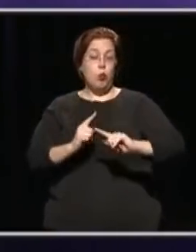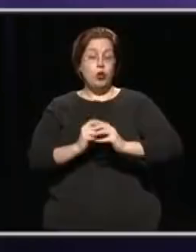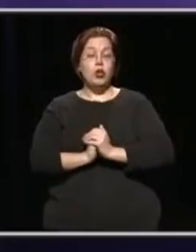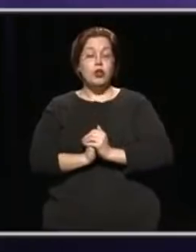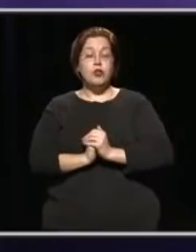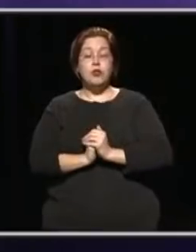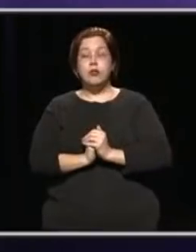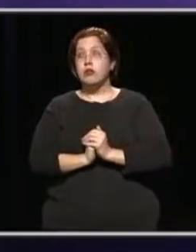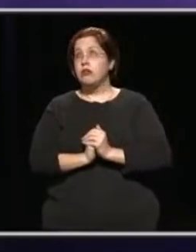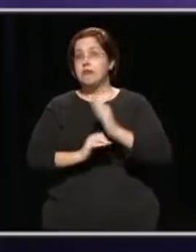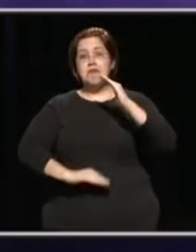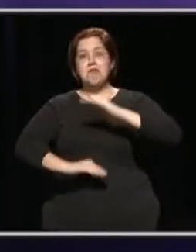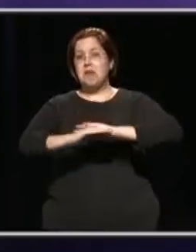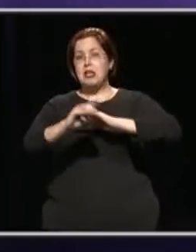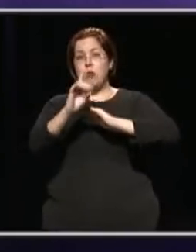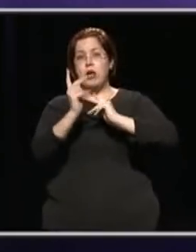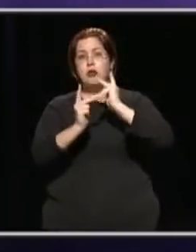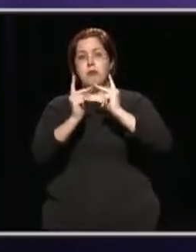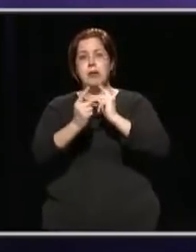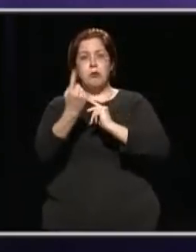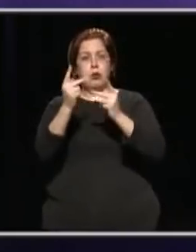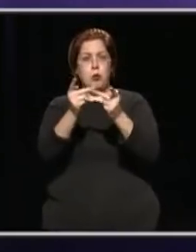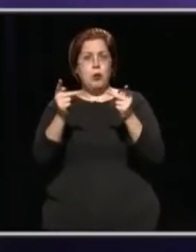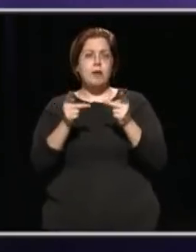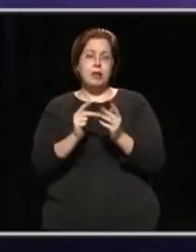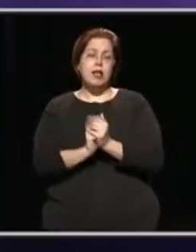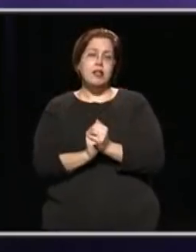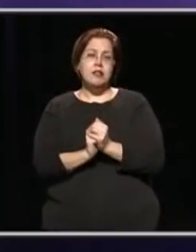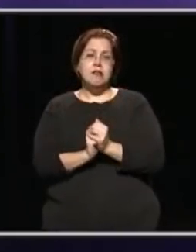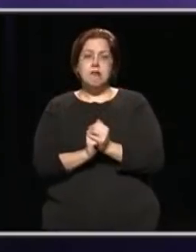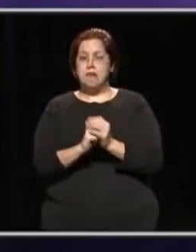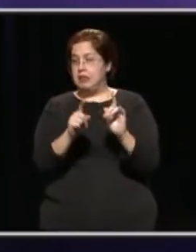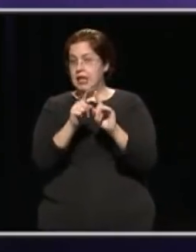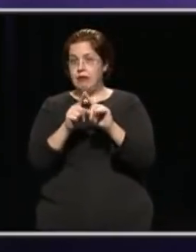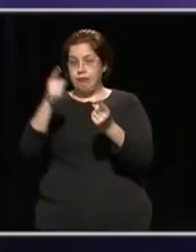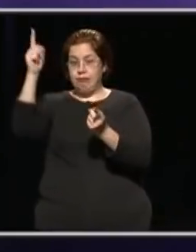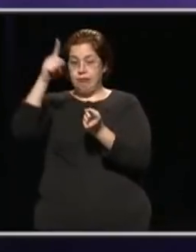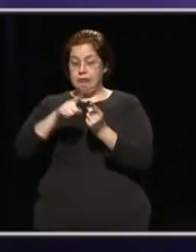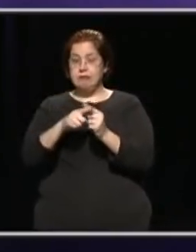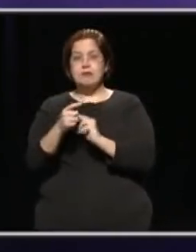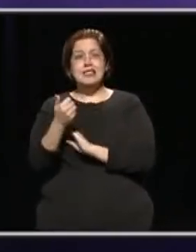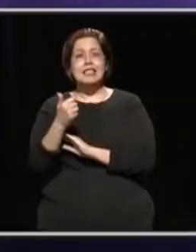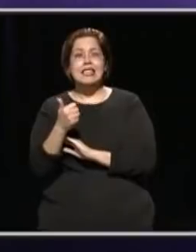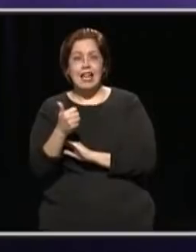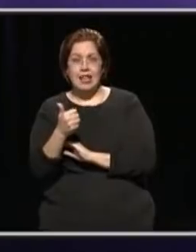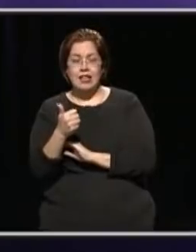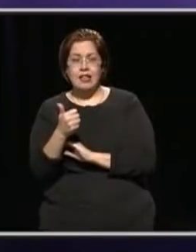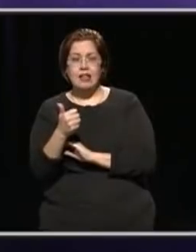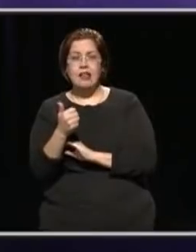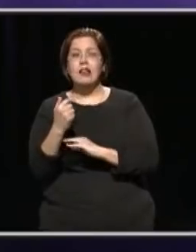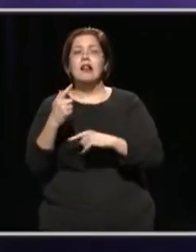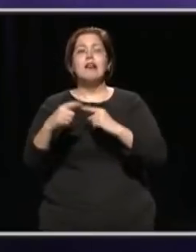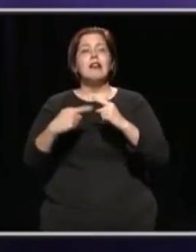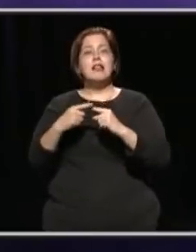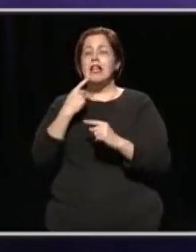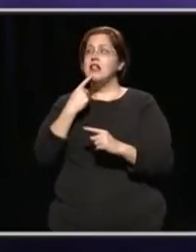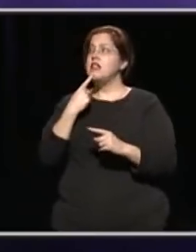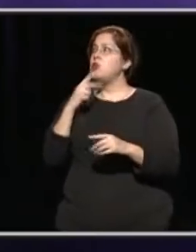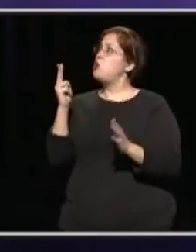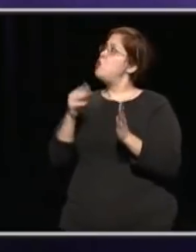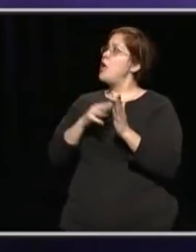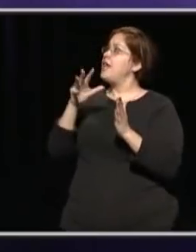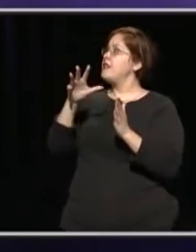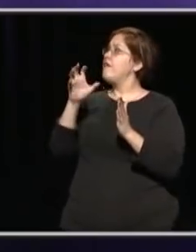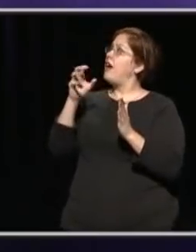more than 100 people in one place, even going down to 10, and then we say, 2,500